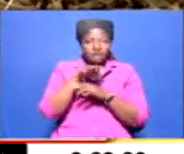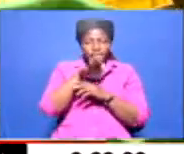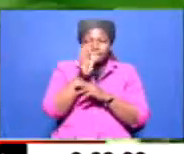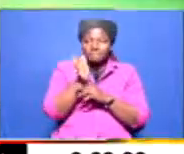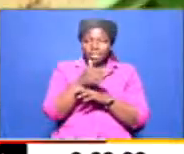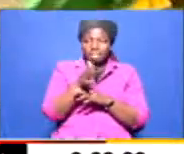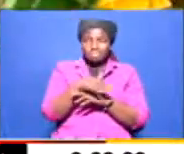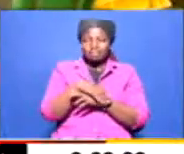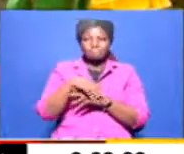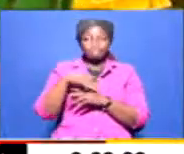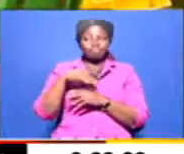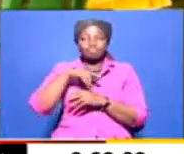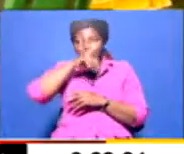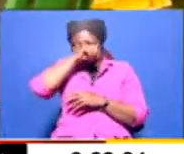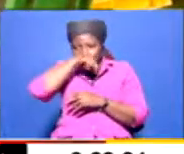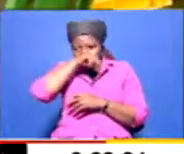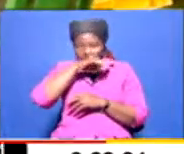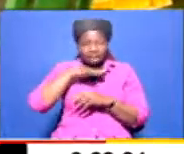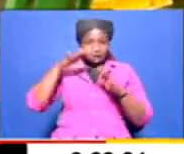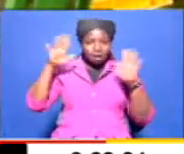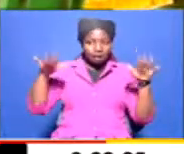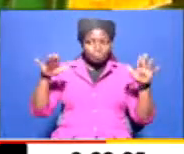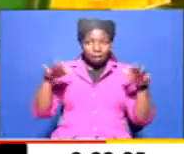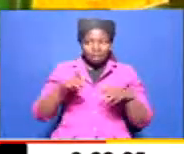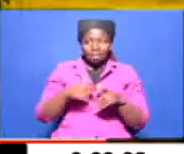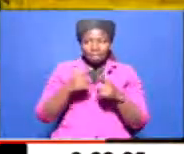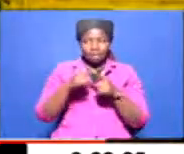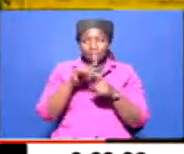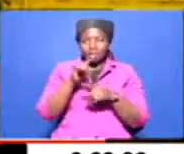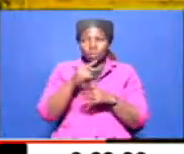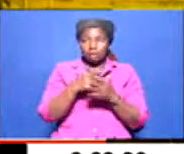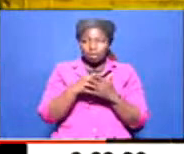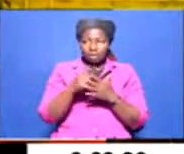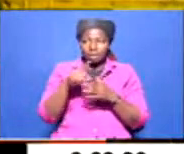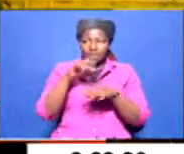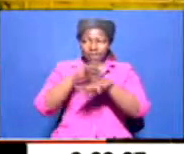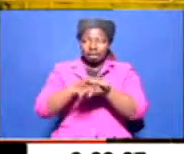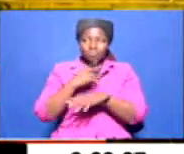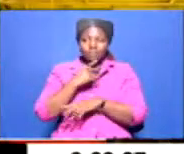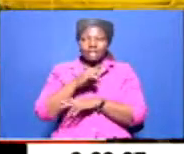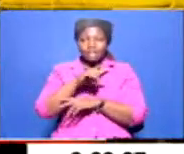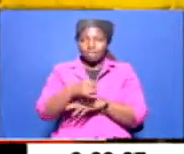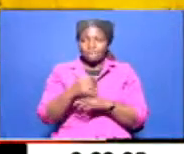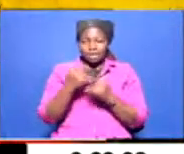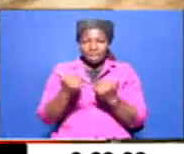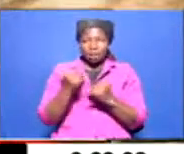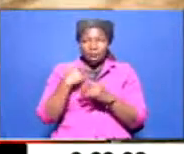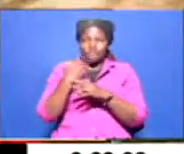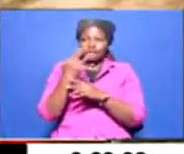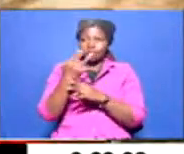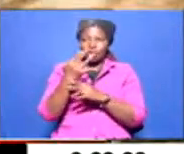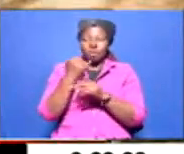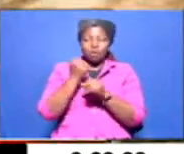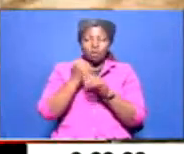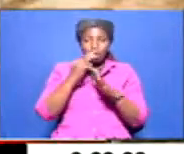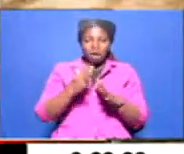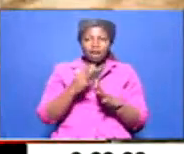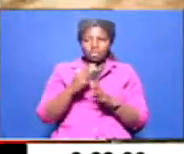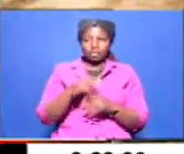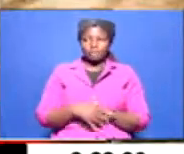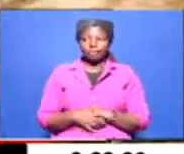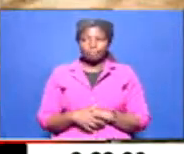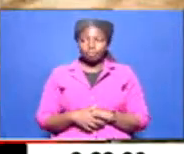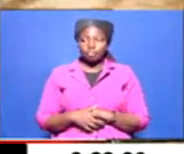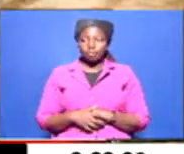run up to 100,000 shillings. The company has since inception grown and now has 4 full-time employees.